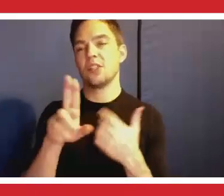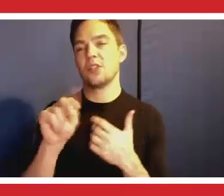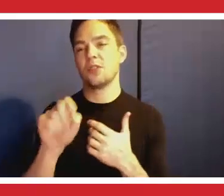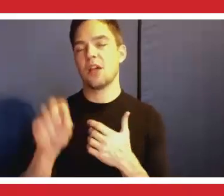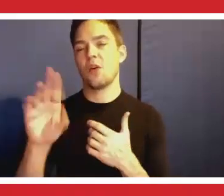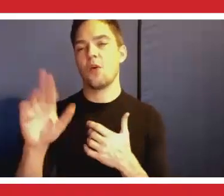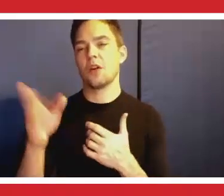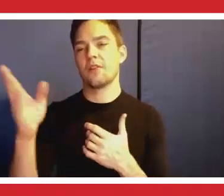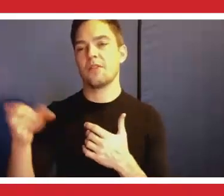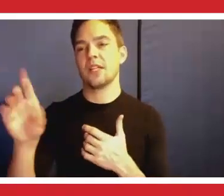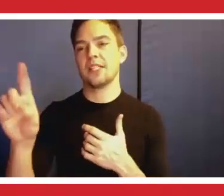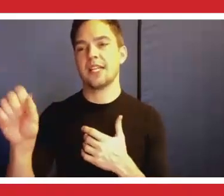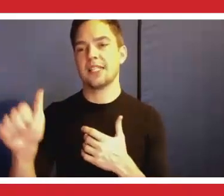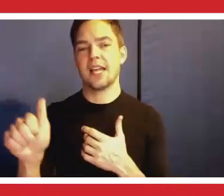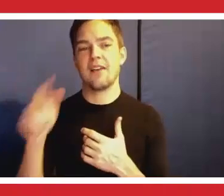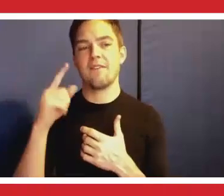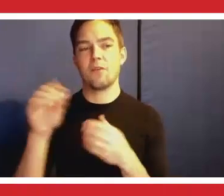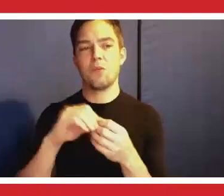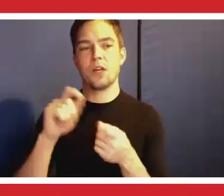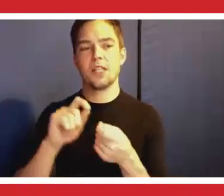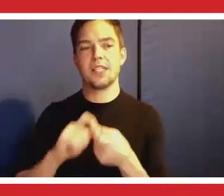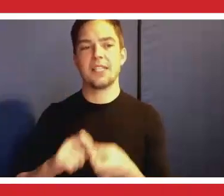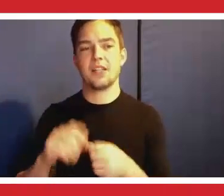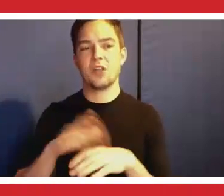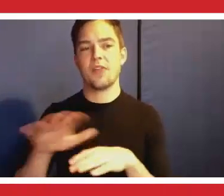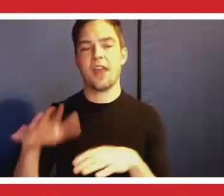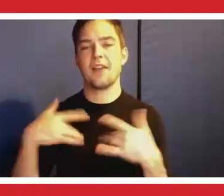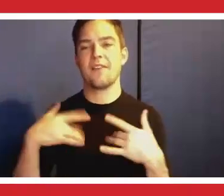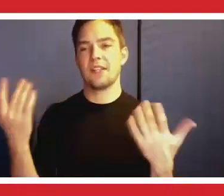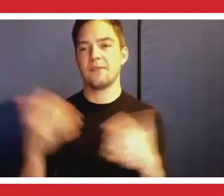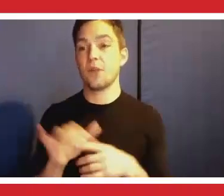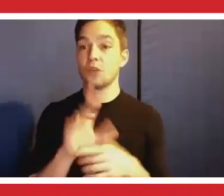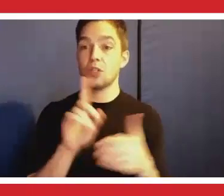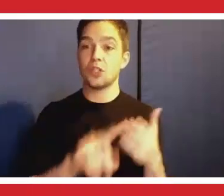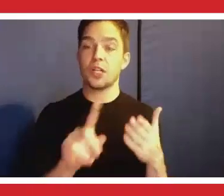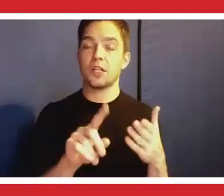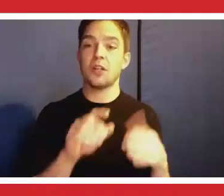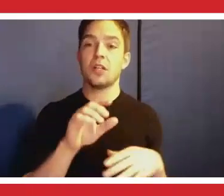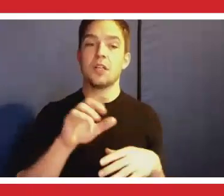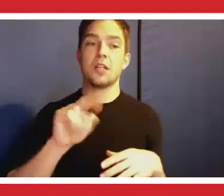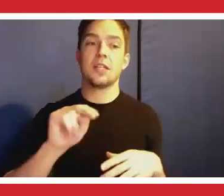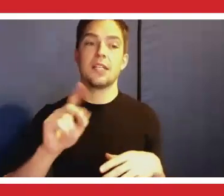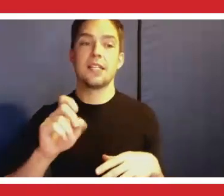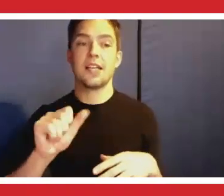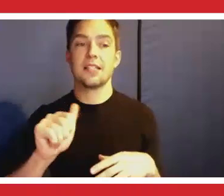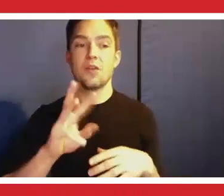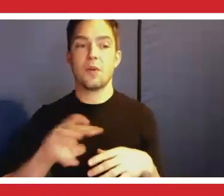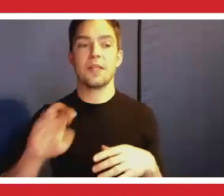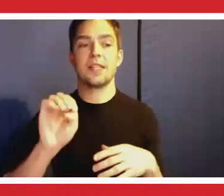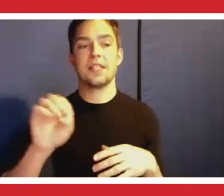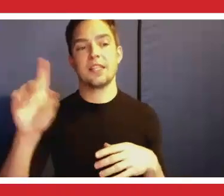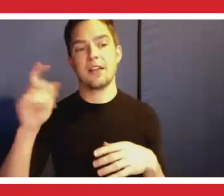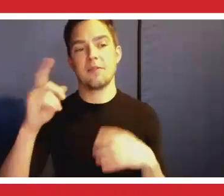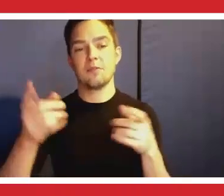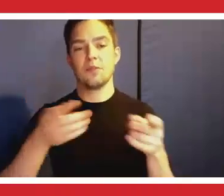un.org/DESA for details on that event. You can also check out on the DESA website the new e-government survey. You've got that